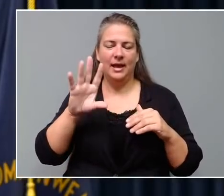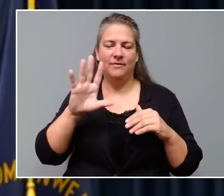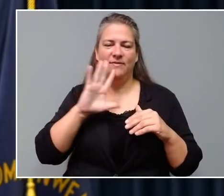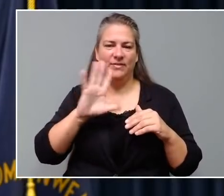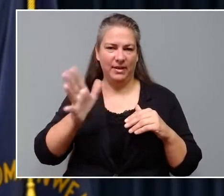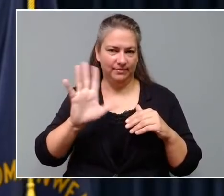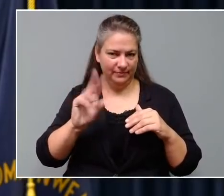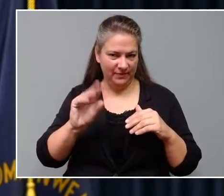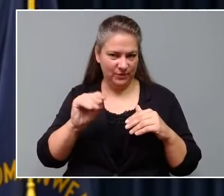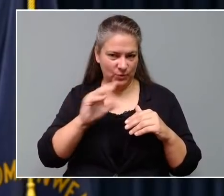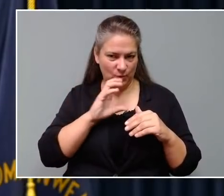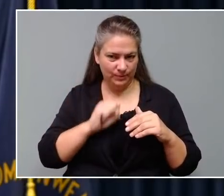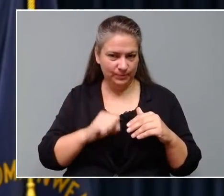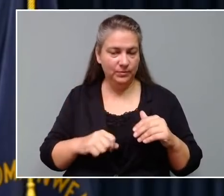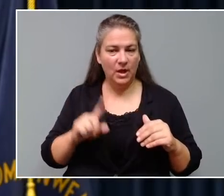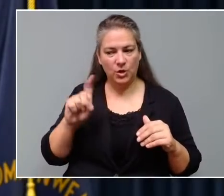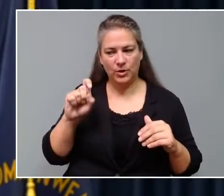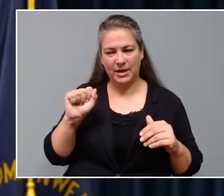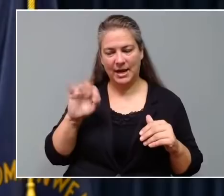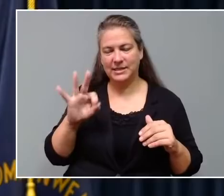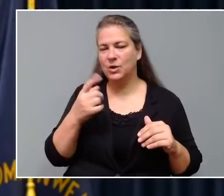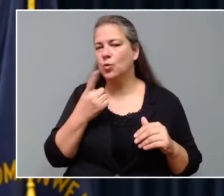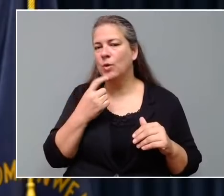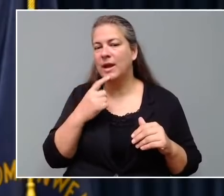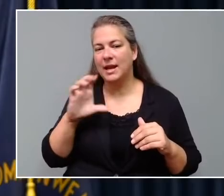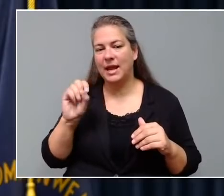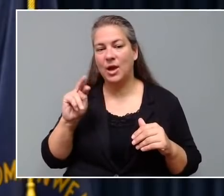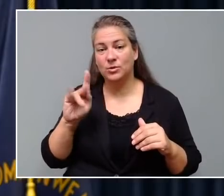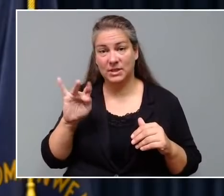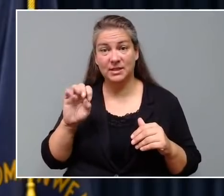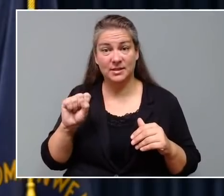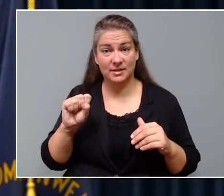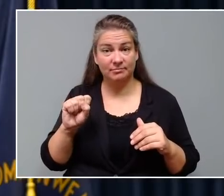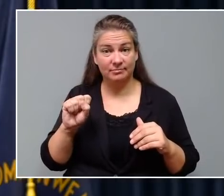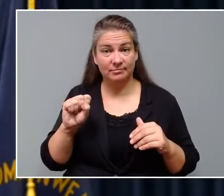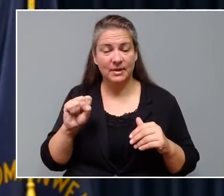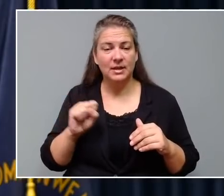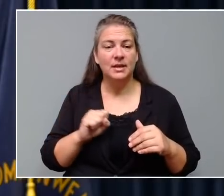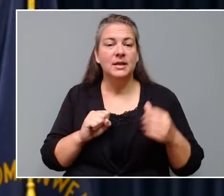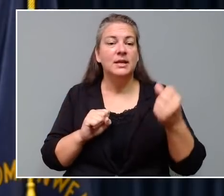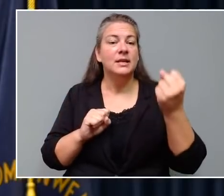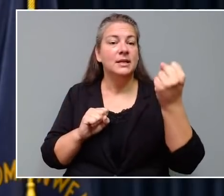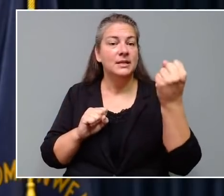119 red counties as of today. To break it down, Saturday,